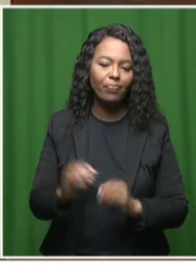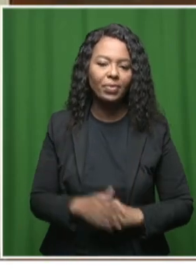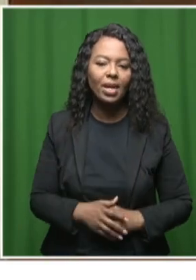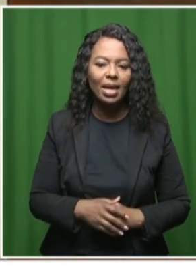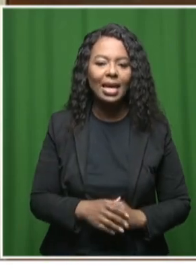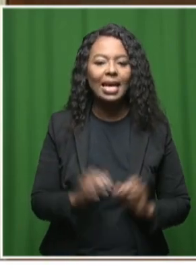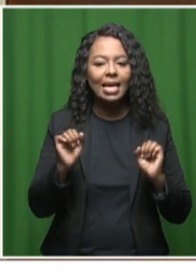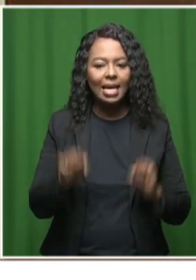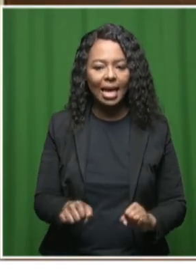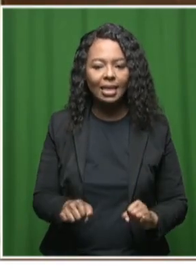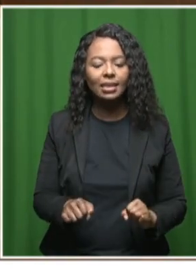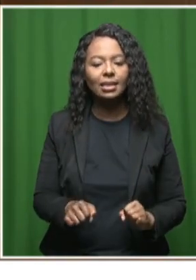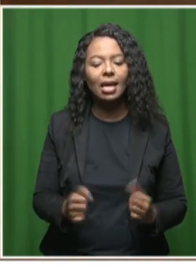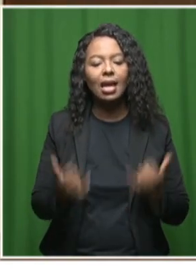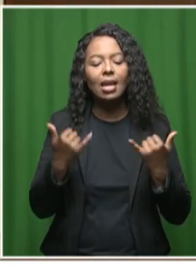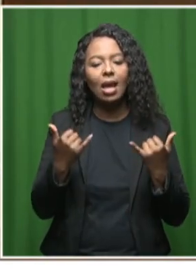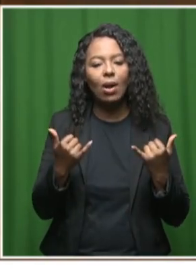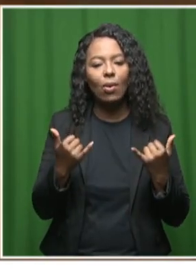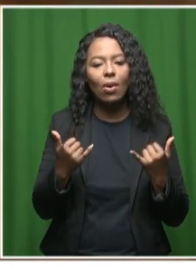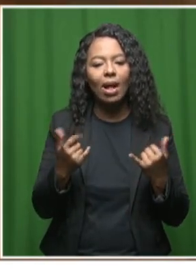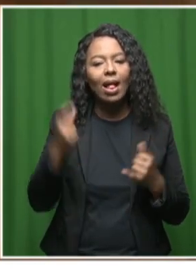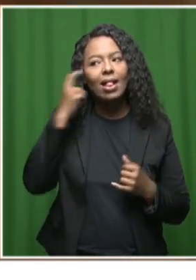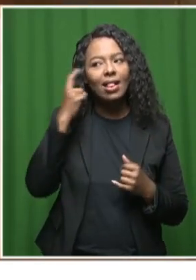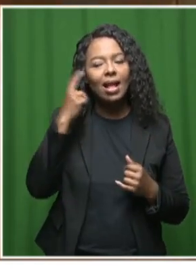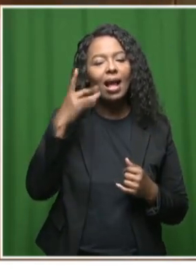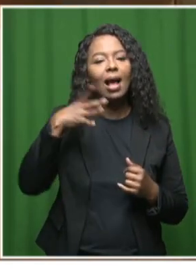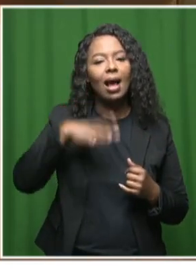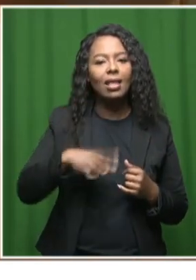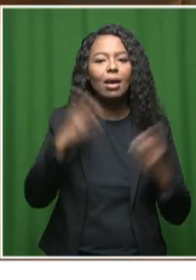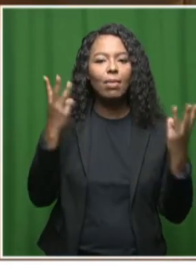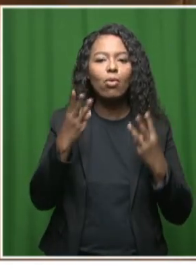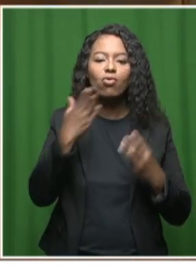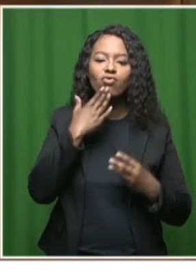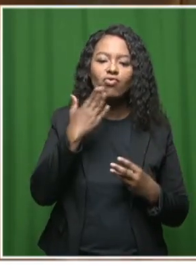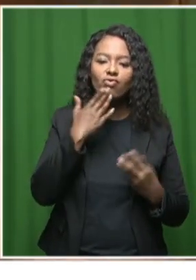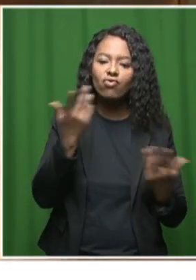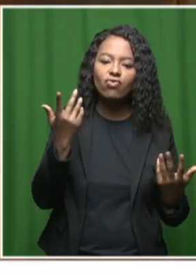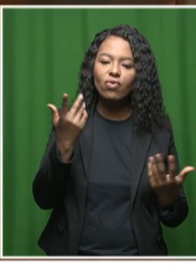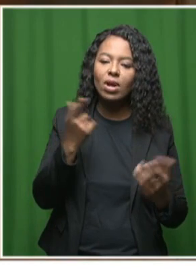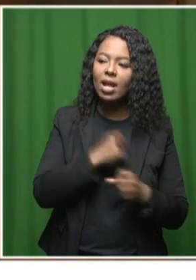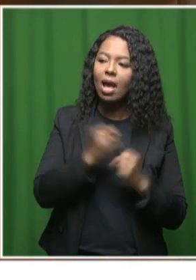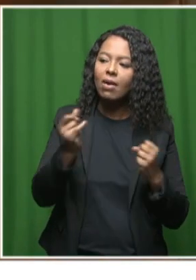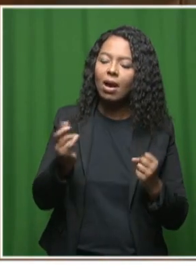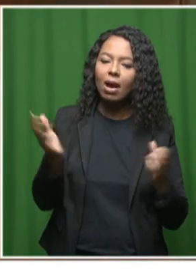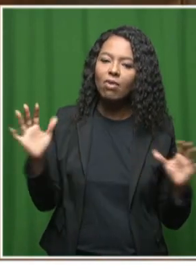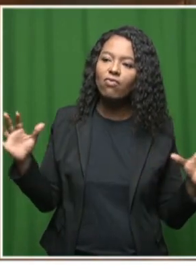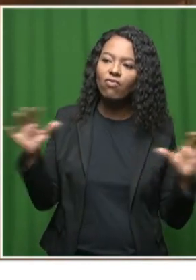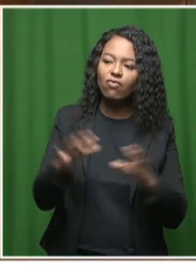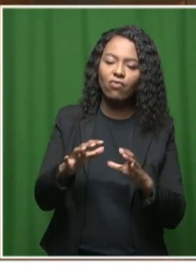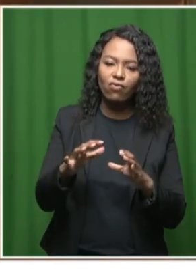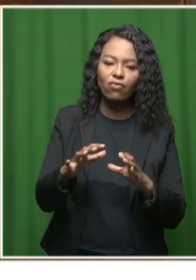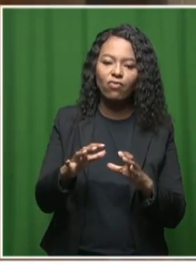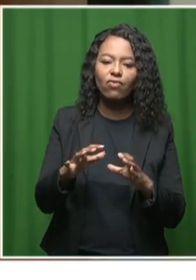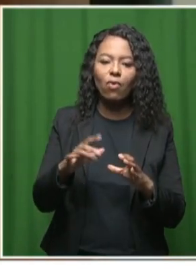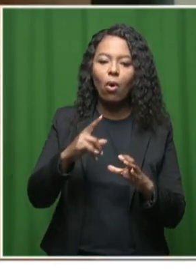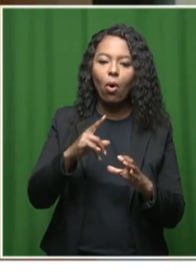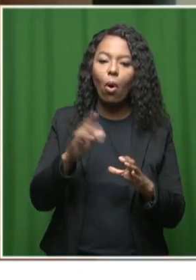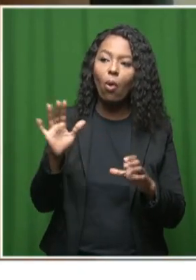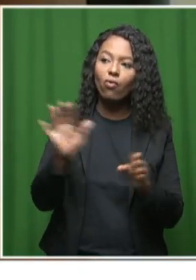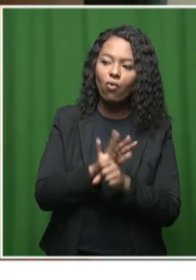bad because we think about other people who's left at the back, because we are not all of us who are